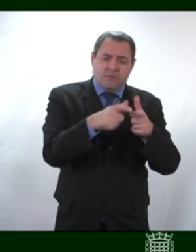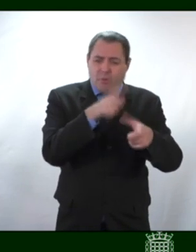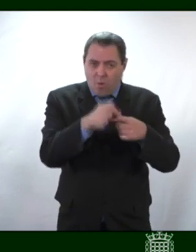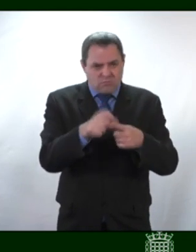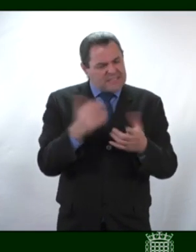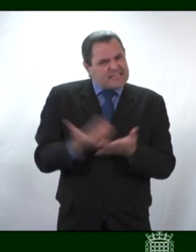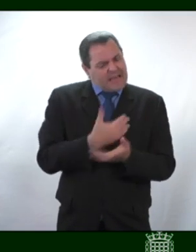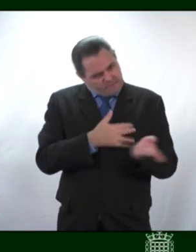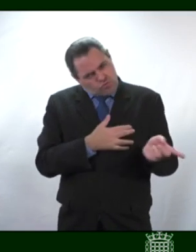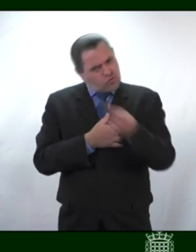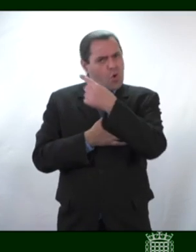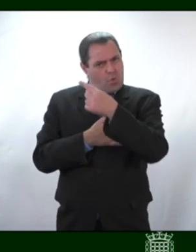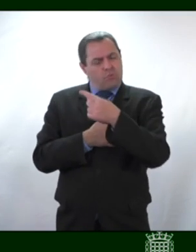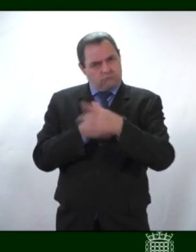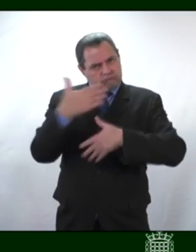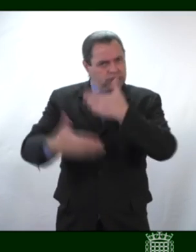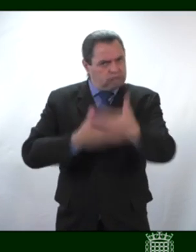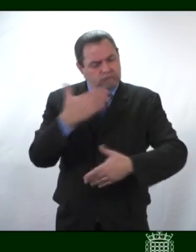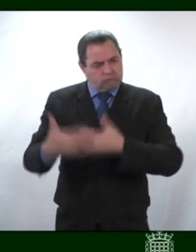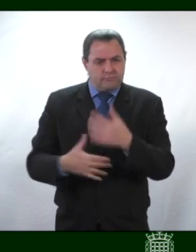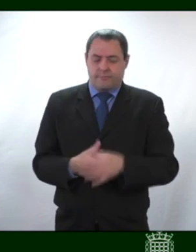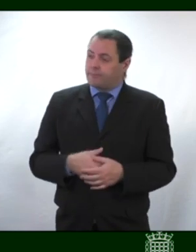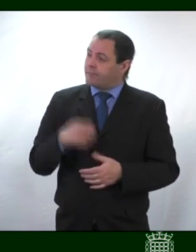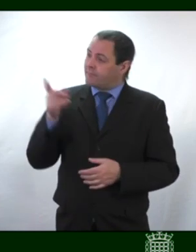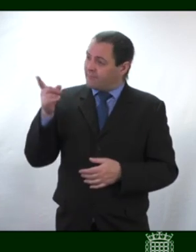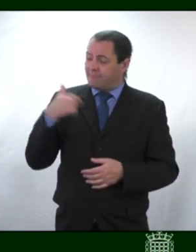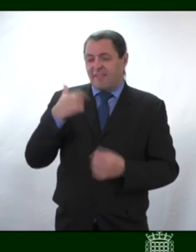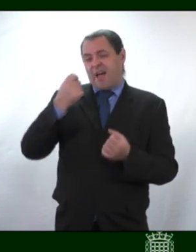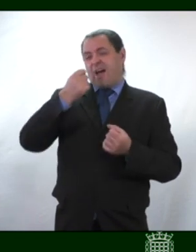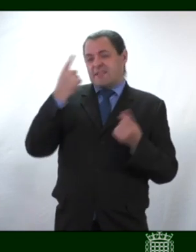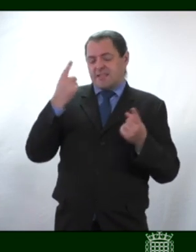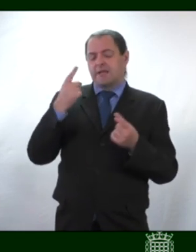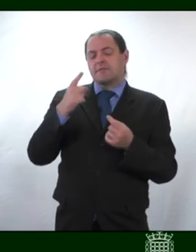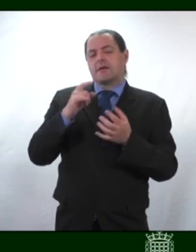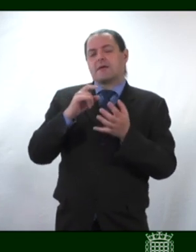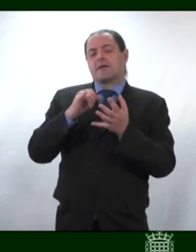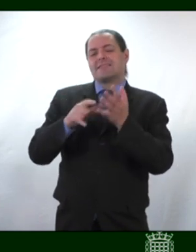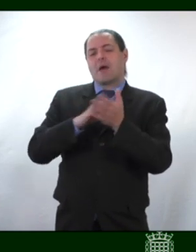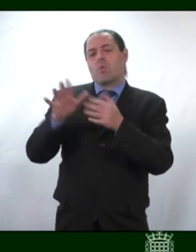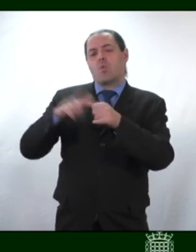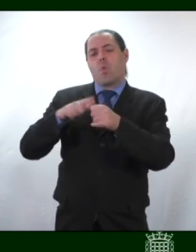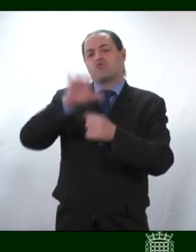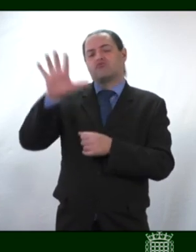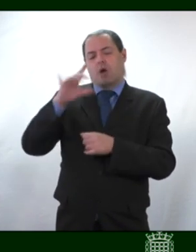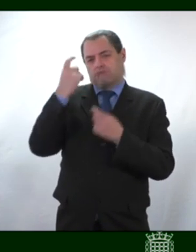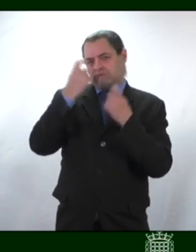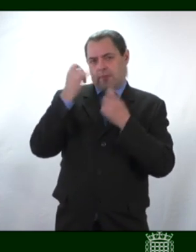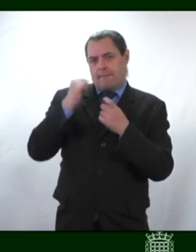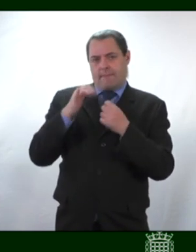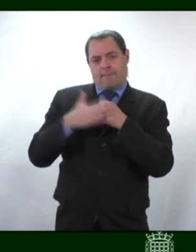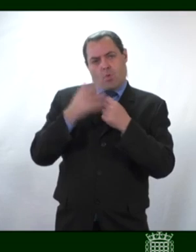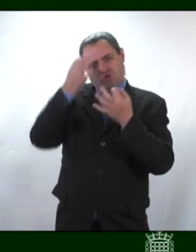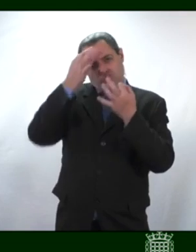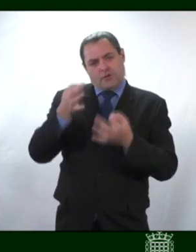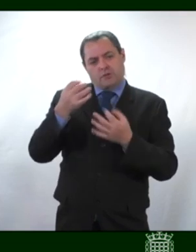Speaker, I understand talks are currently ongoing about South Yorkshire, which includes Rother Valley, going to stricter lockdown. But before any decision is made,